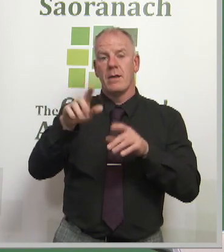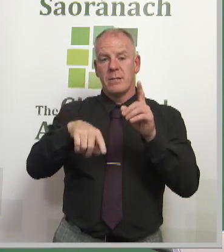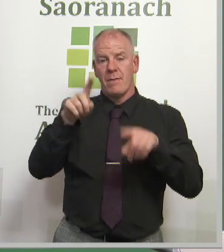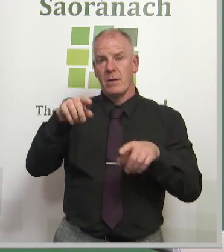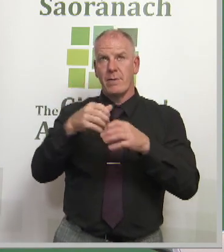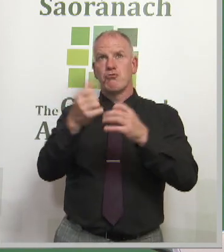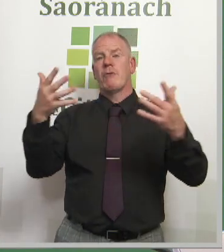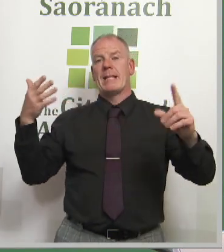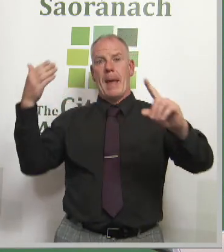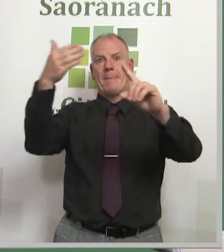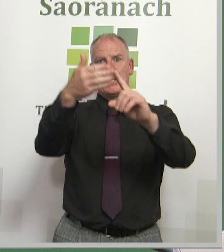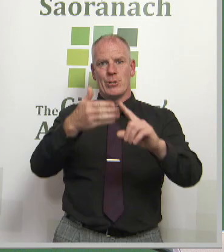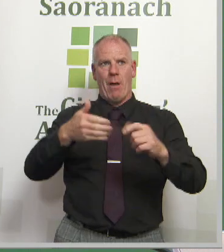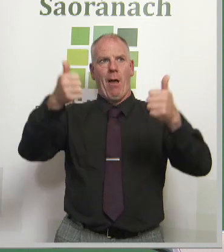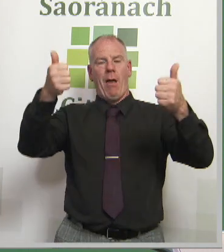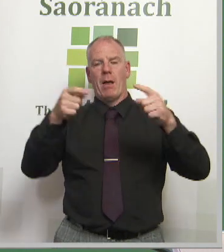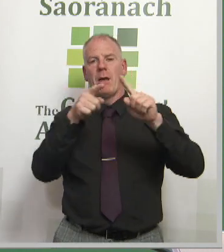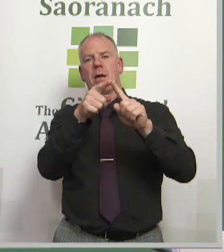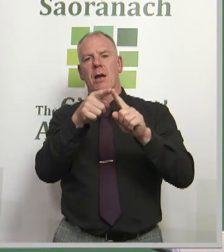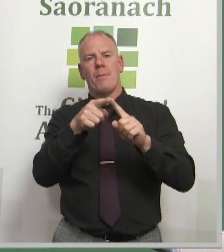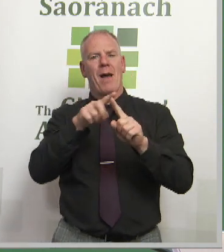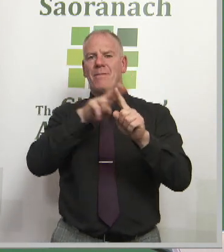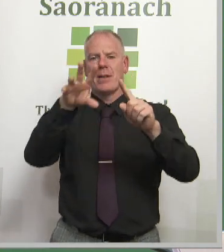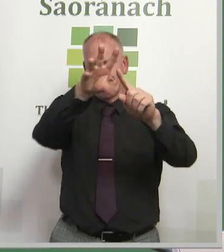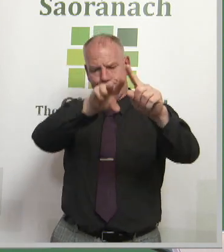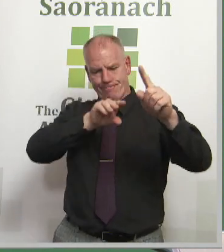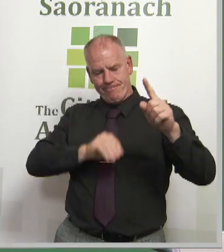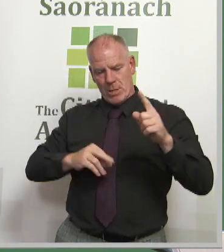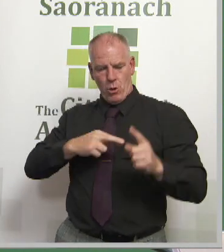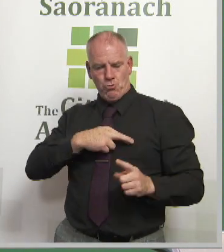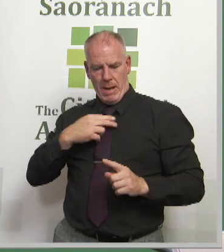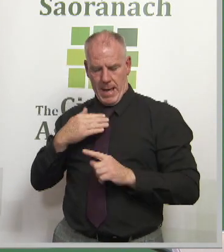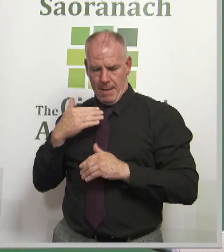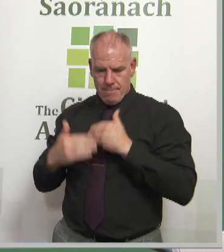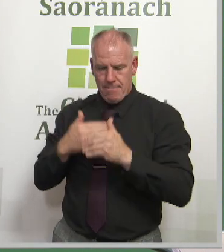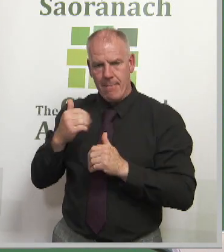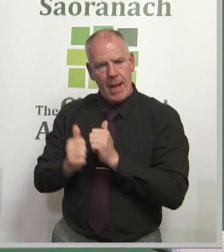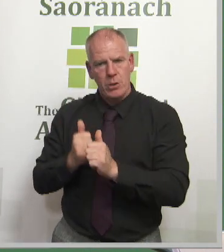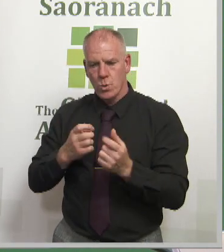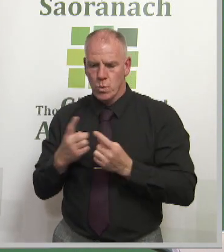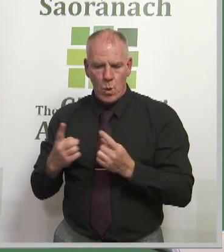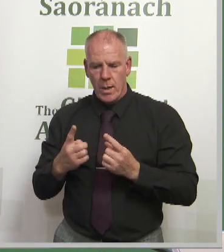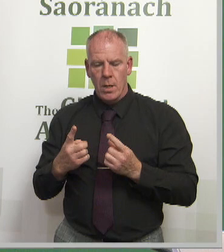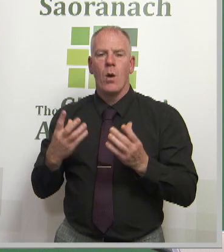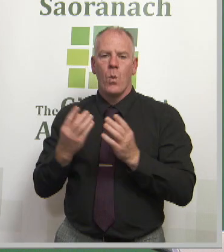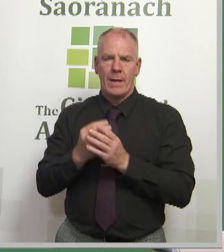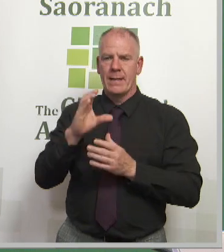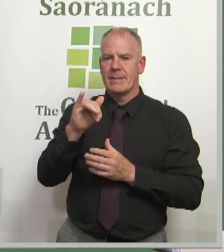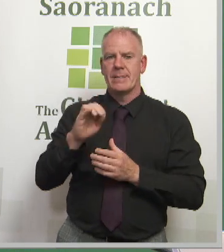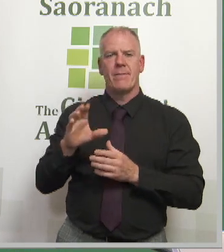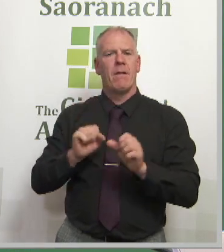ambition and targets. But if that's not translated into real programs of action involving civil